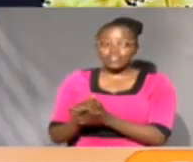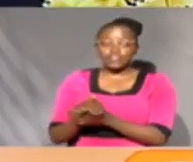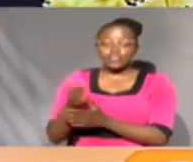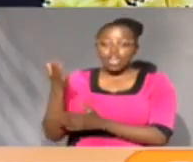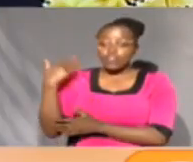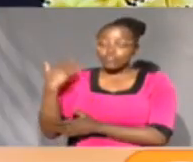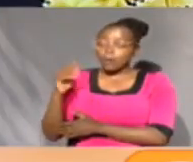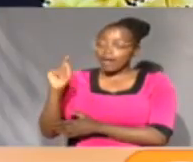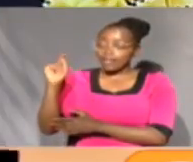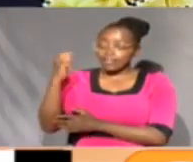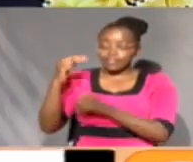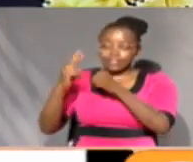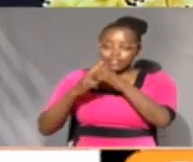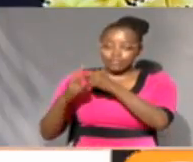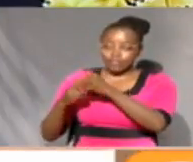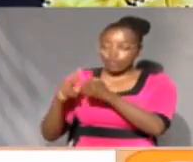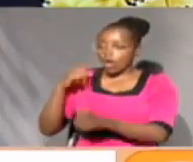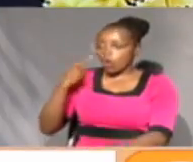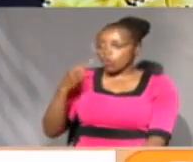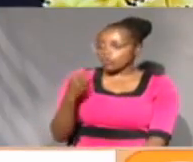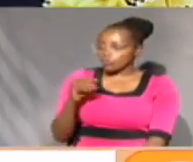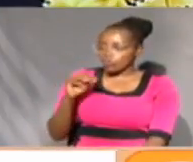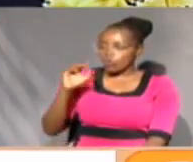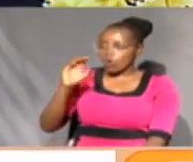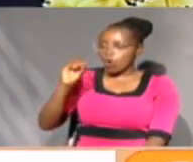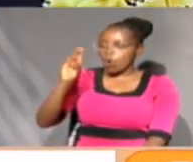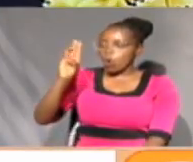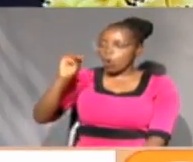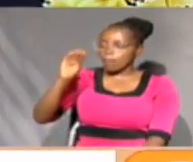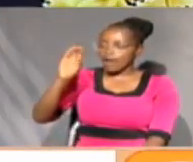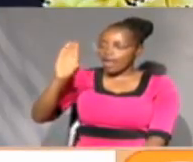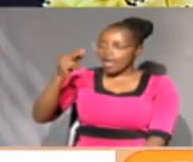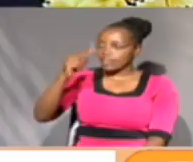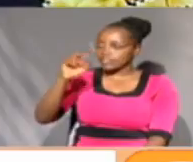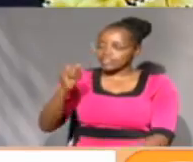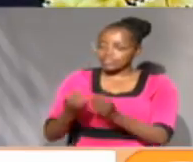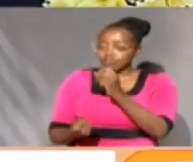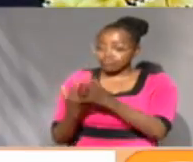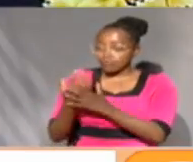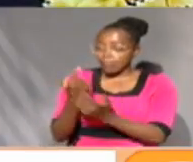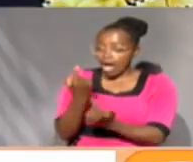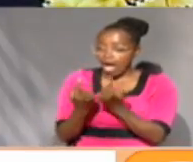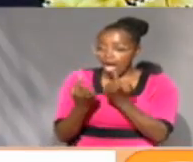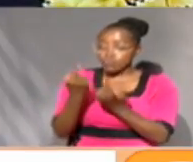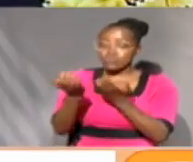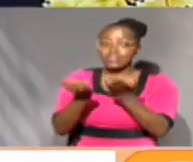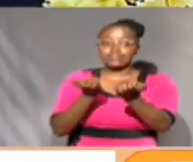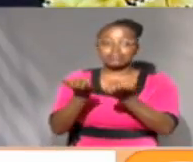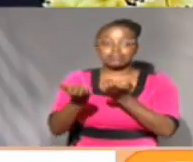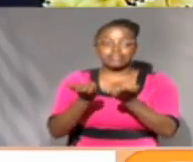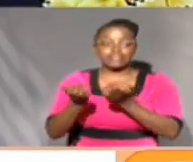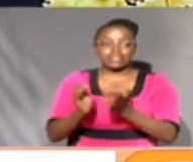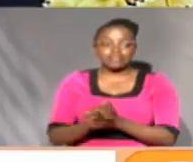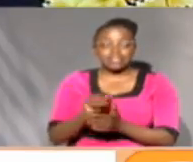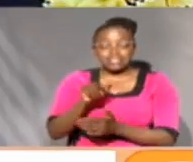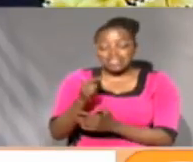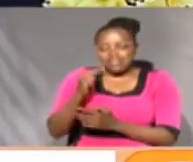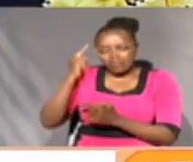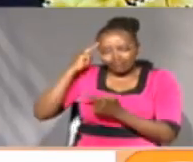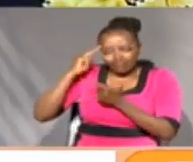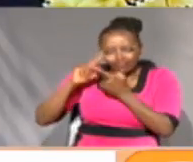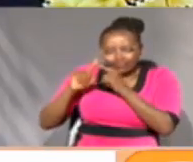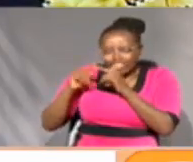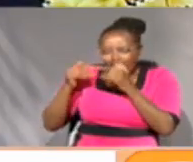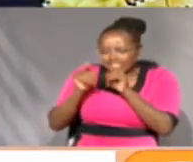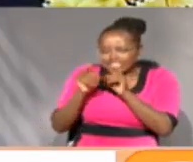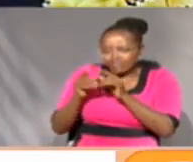Former Kenya Sevens international Dennis Ombachi has grand hopes of establishing a catering business, and he is contemplating hanging